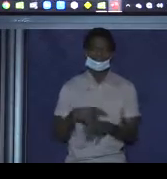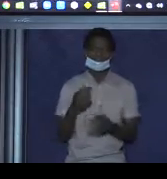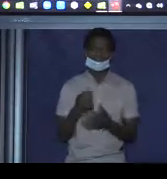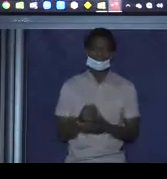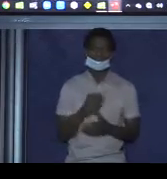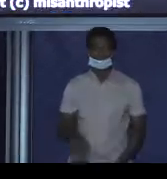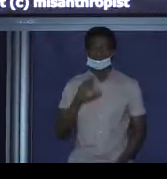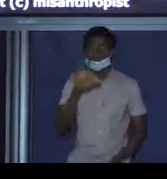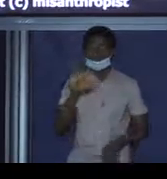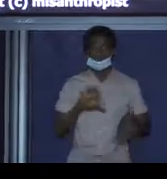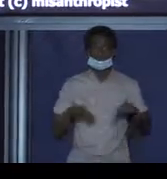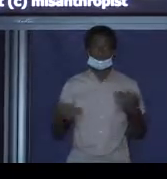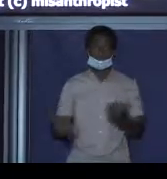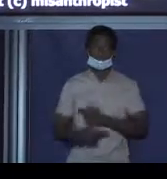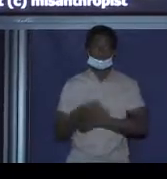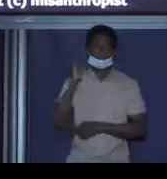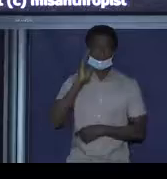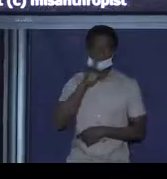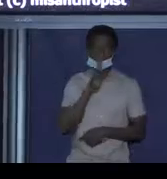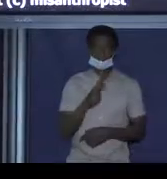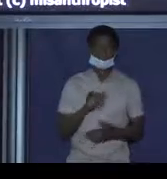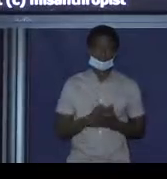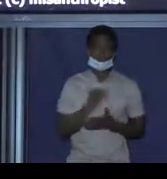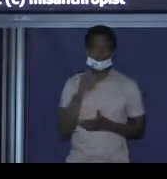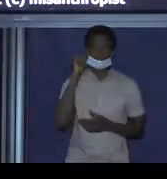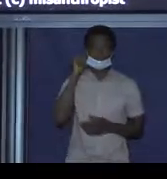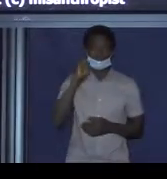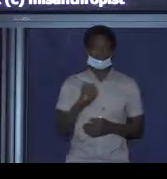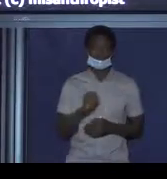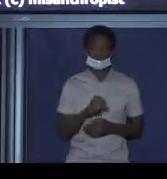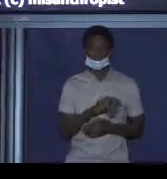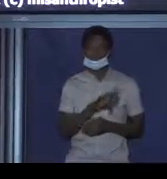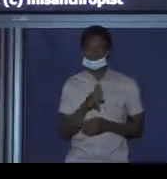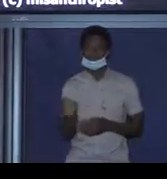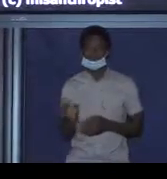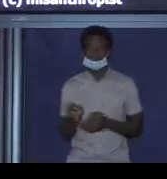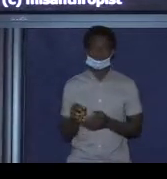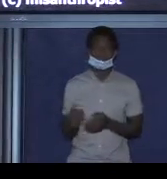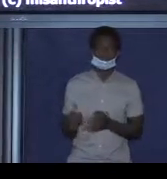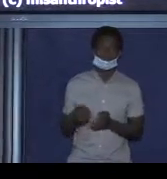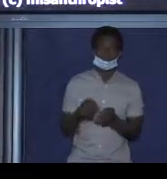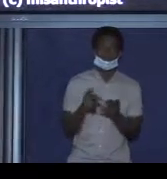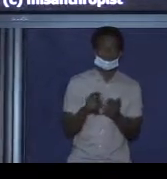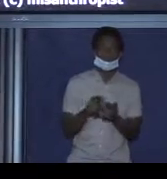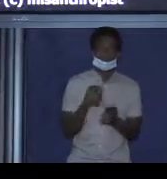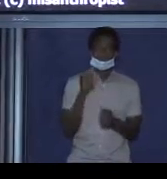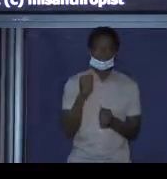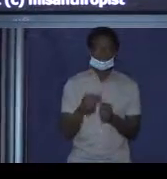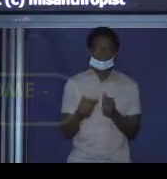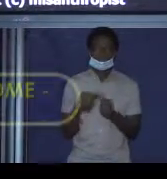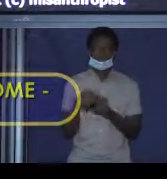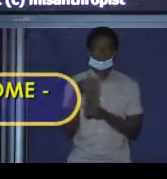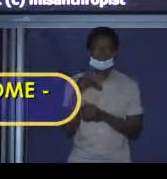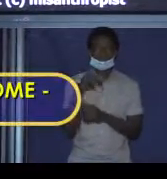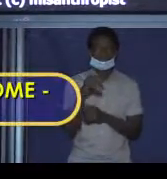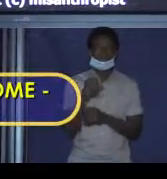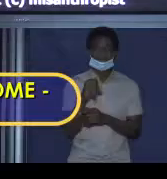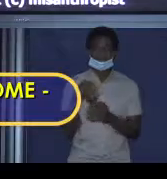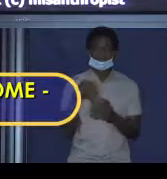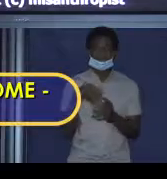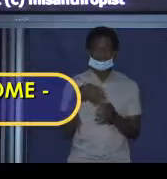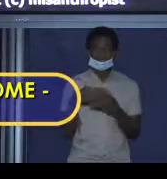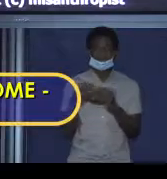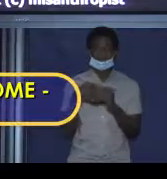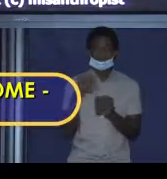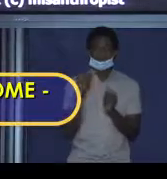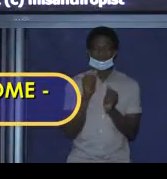time. Your activity today will be that you should replace each phrase or sentence in the following with a